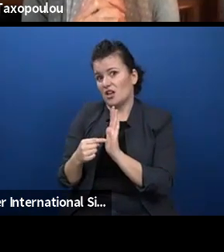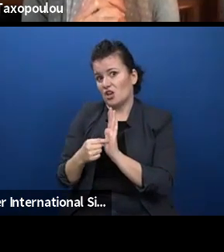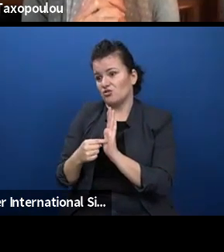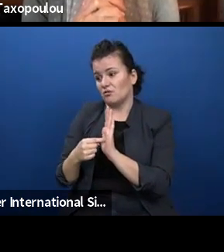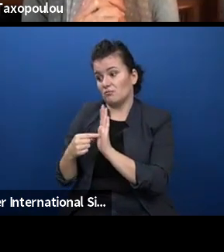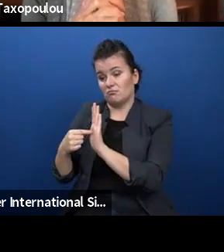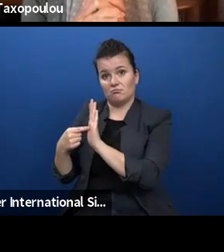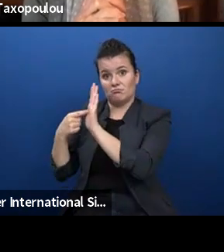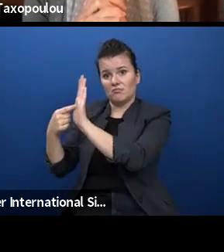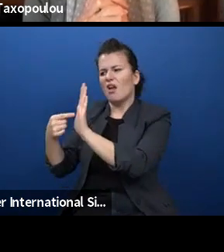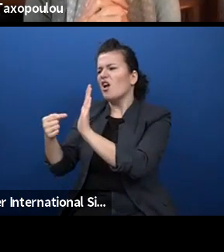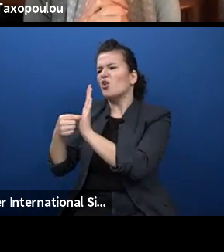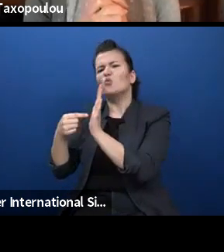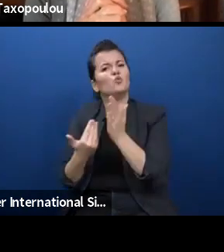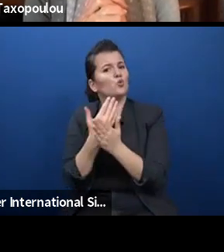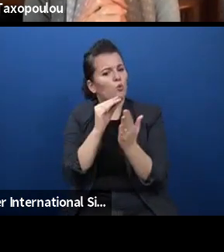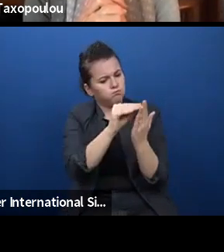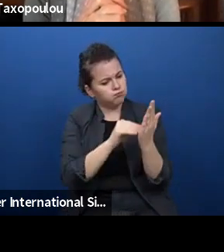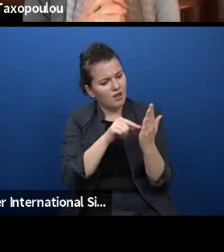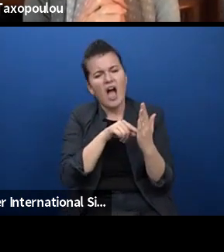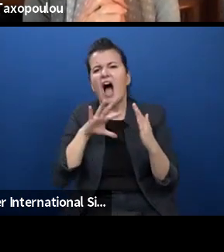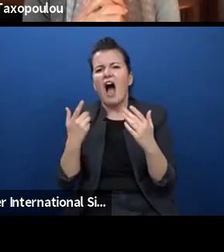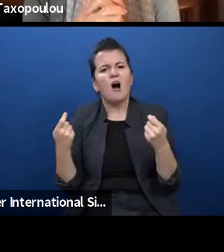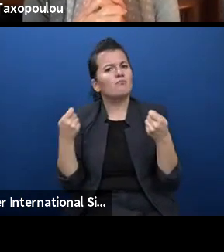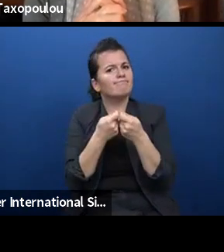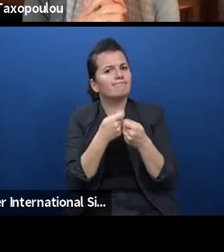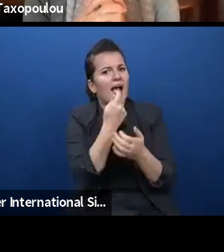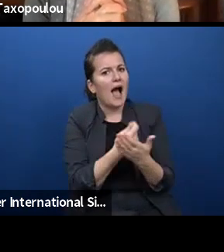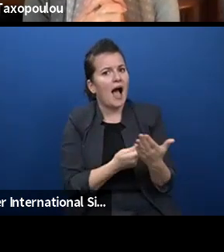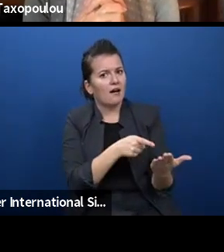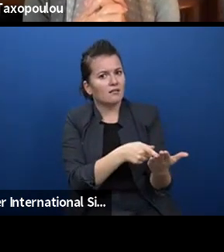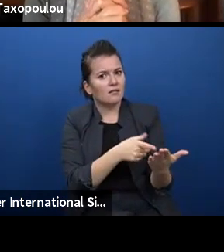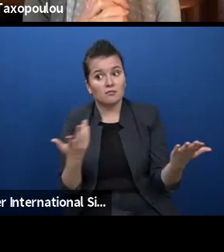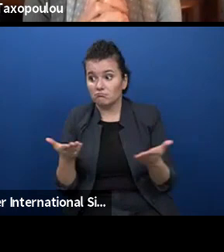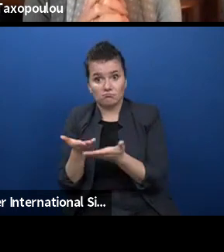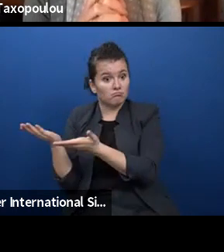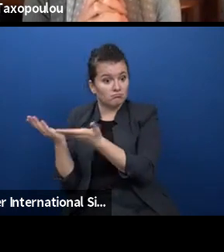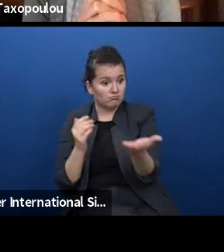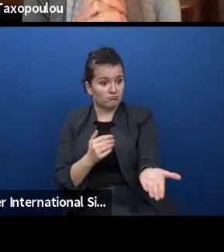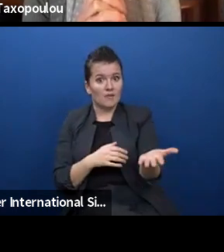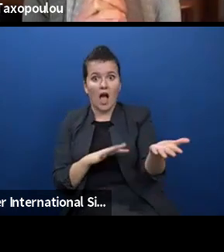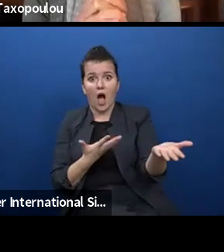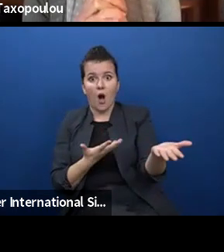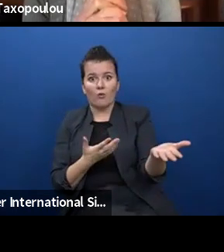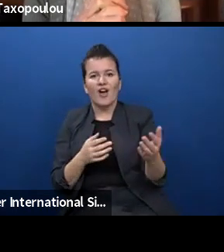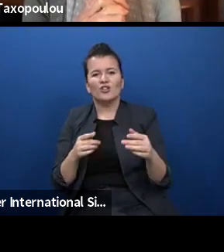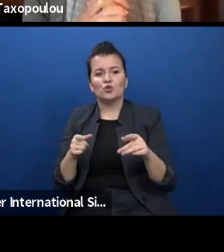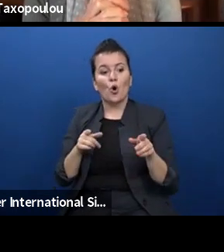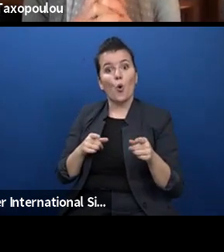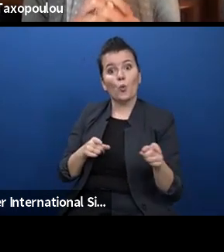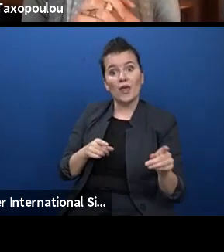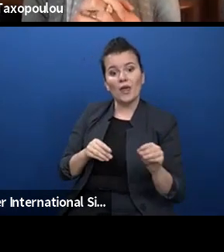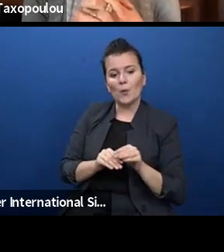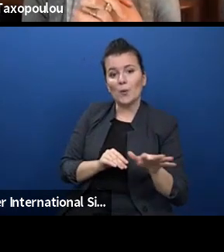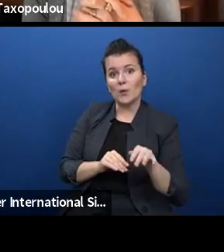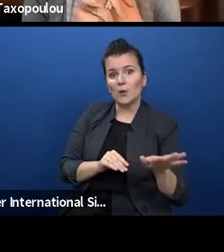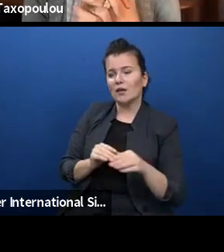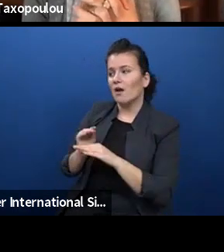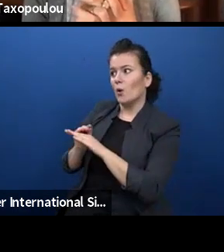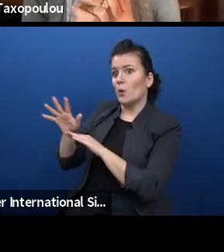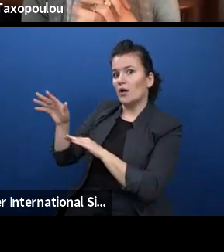apply to the arts? How does that make sense here? And by working from the top down and the bottom up, we were able to bring about